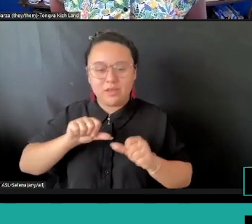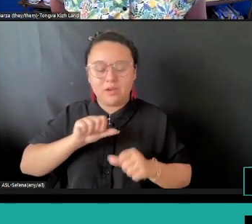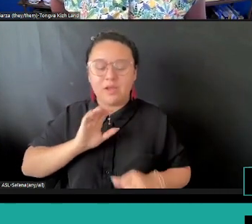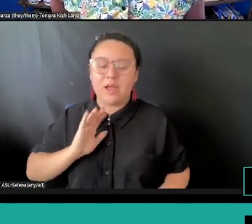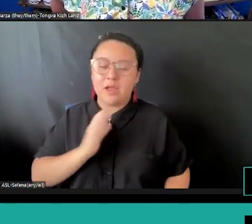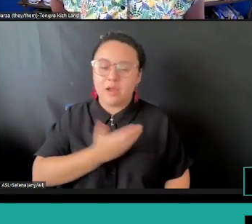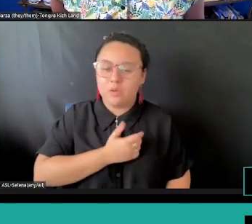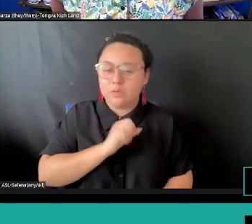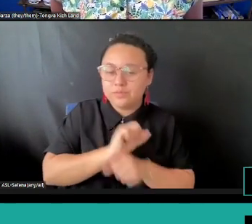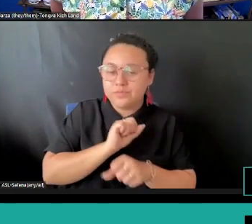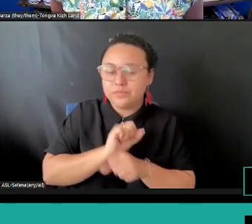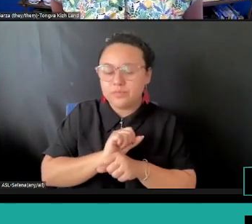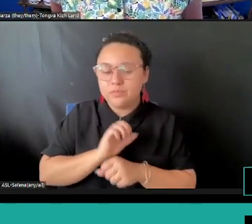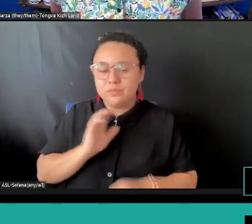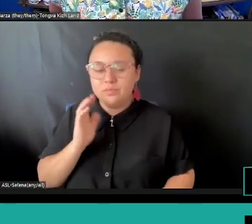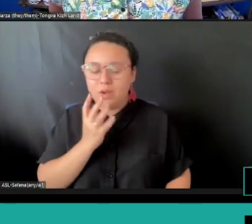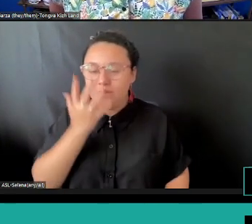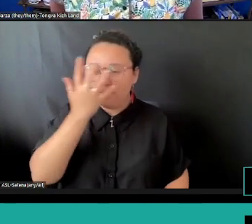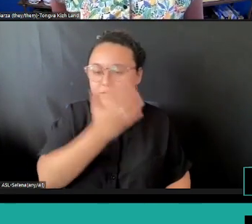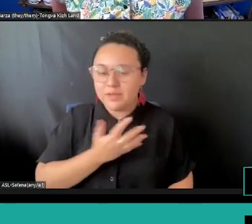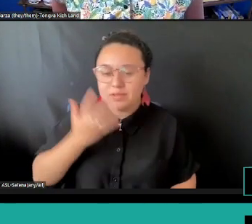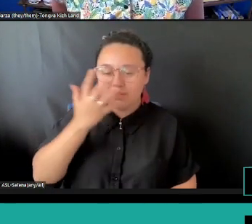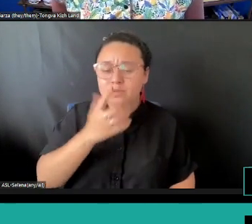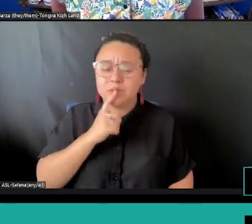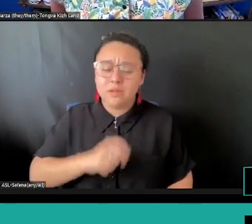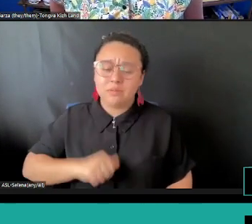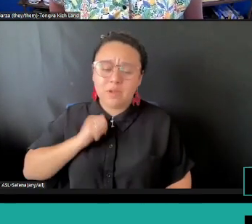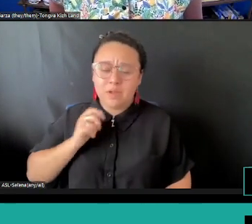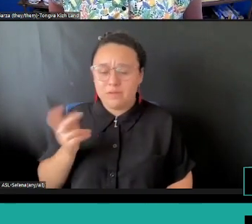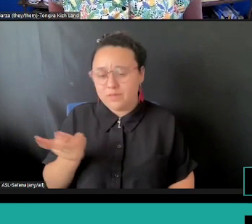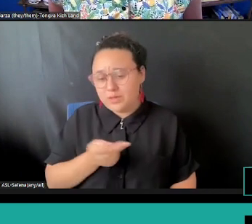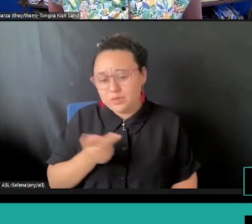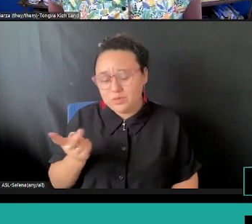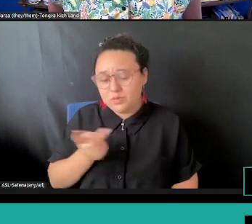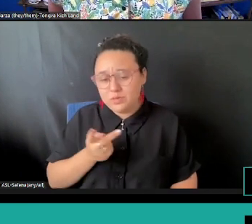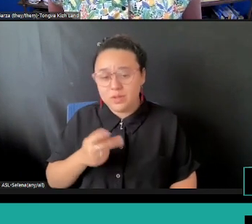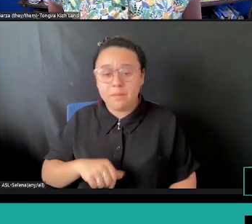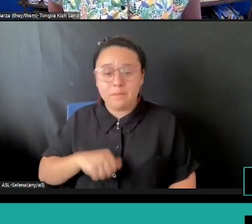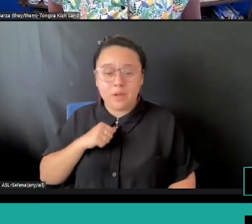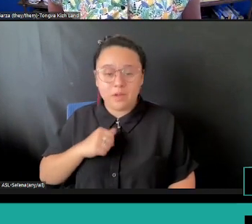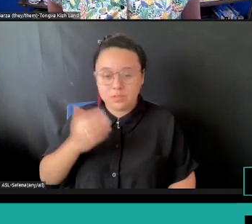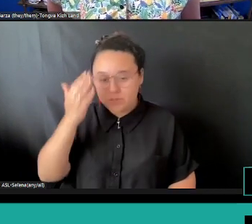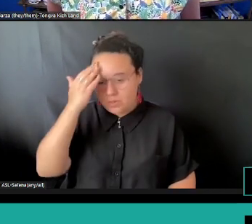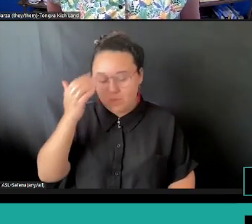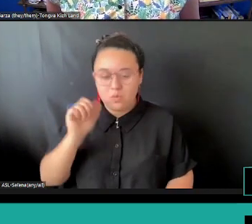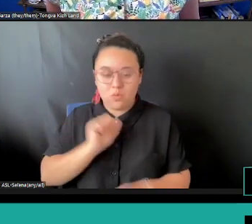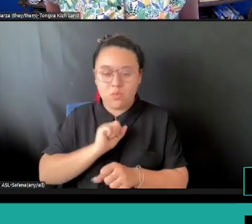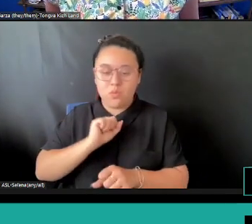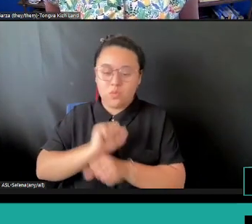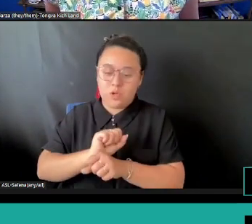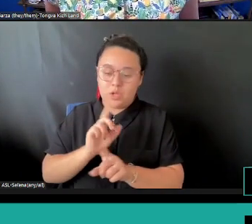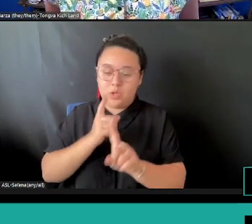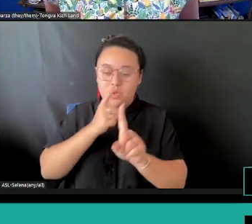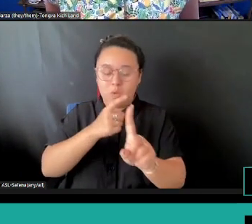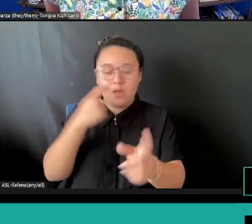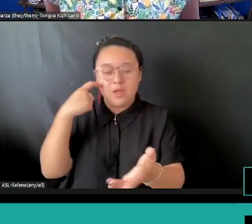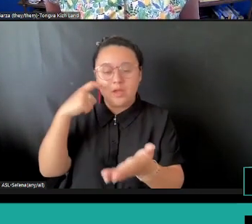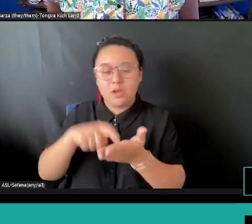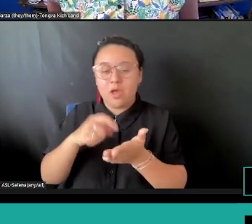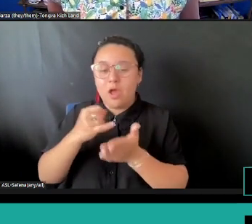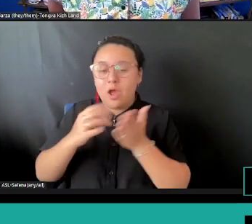so proud of both of you, and so proud to know that that we're working to acknowledge artists in our